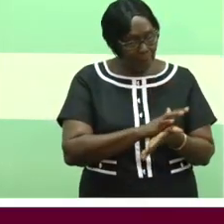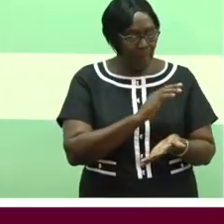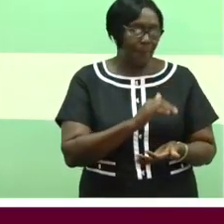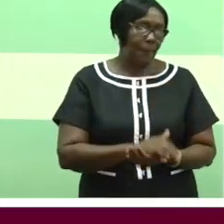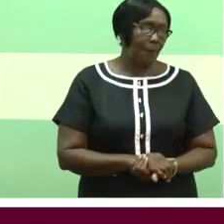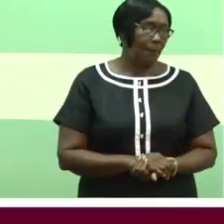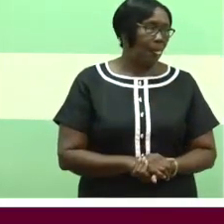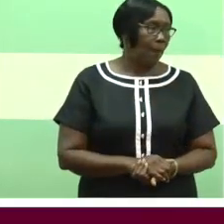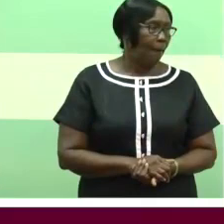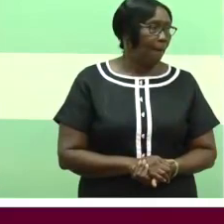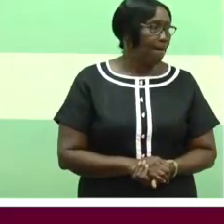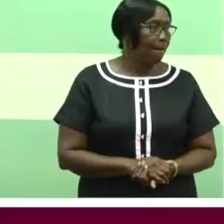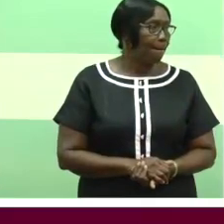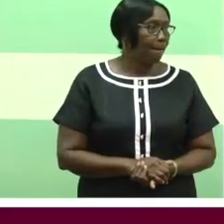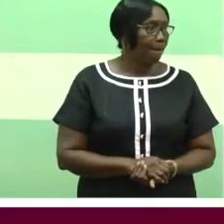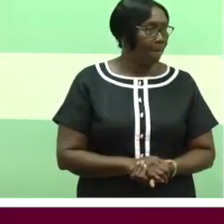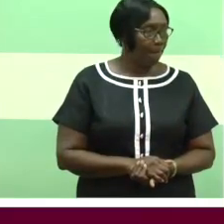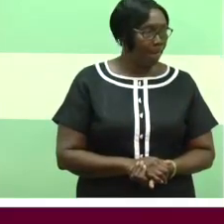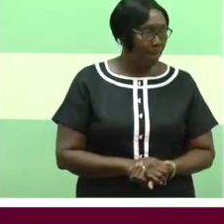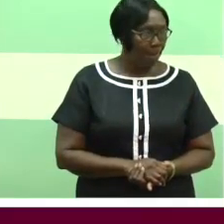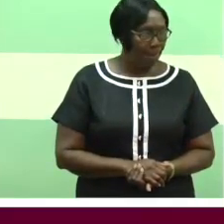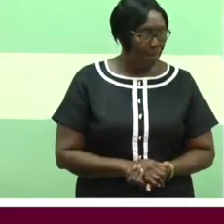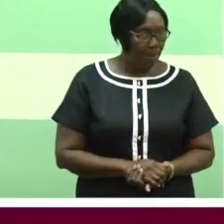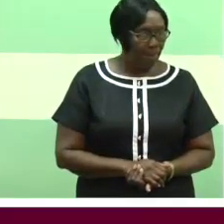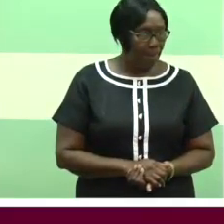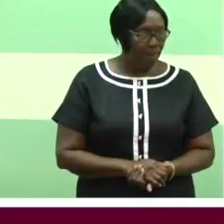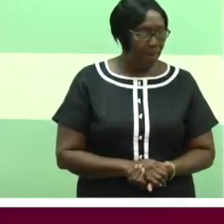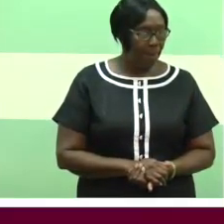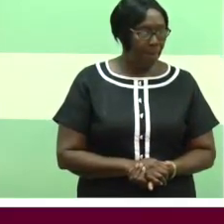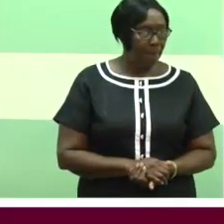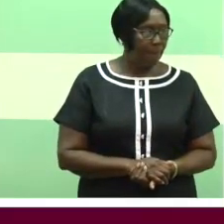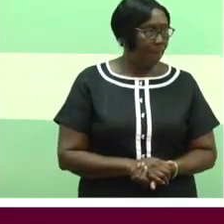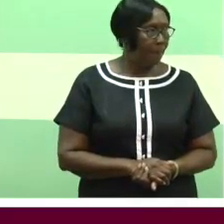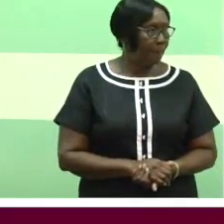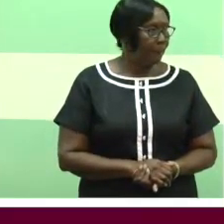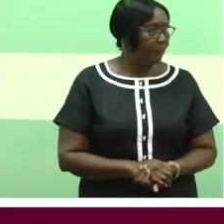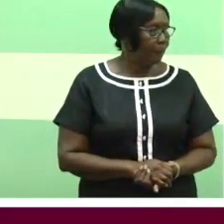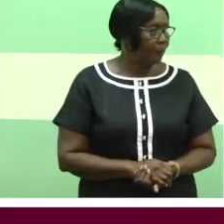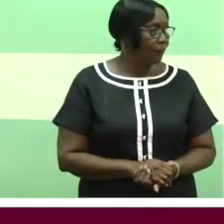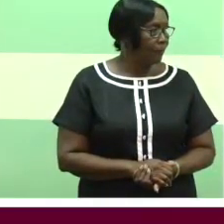of paper. All right, any strip of paper would work.